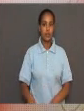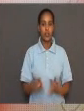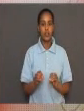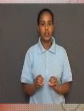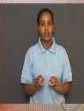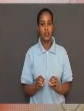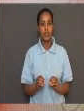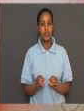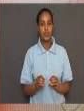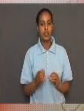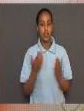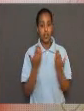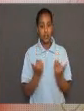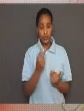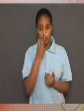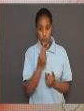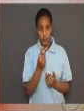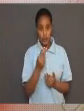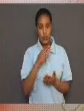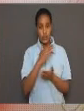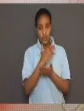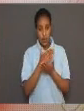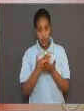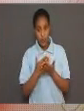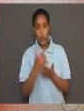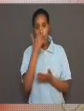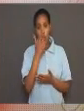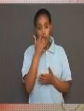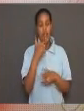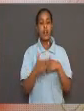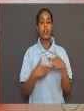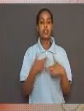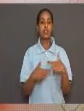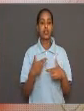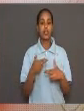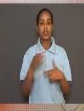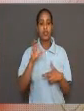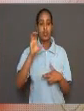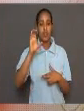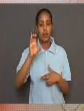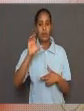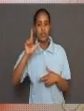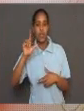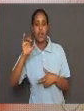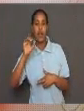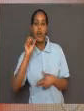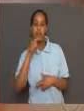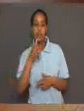Students, let us look at some of the common reactions of carboxylic